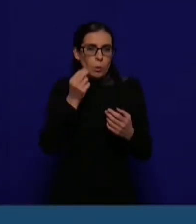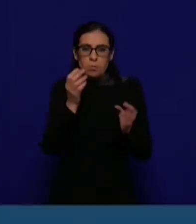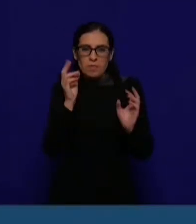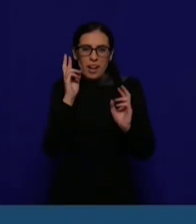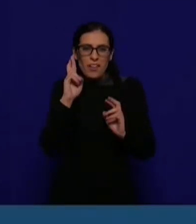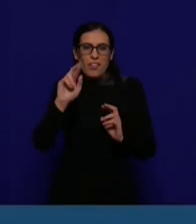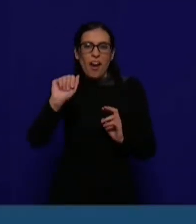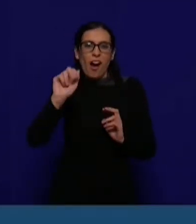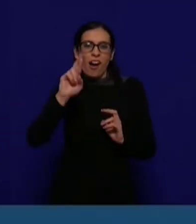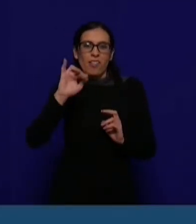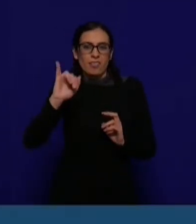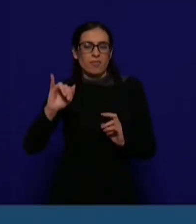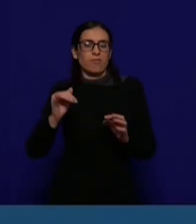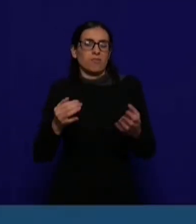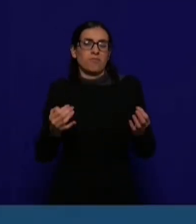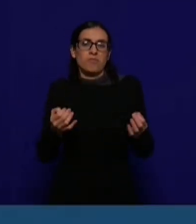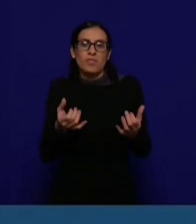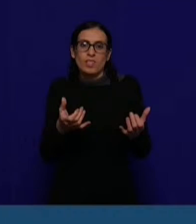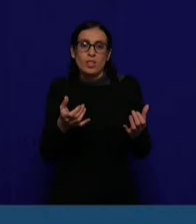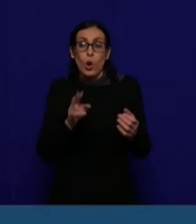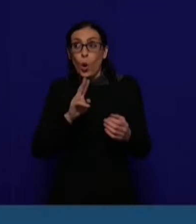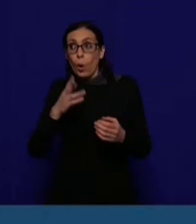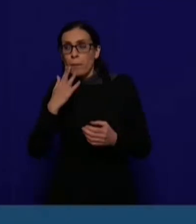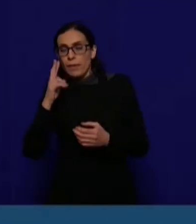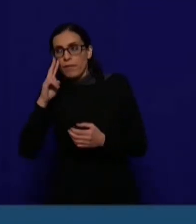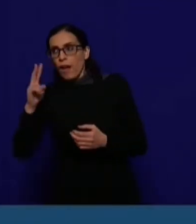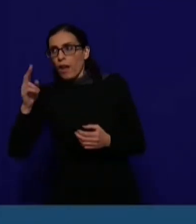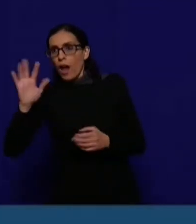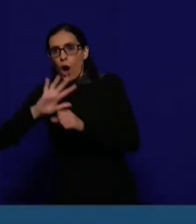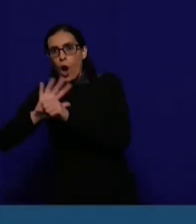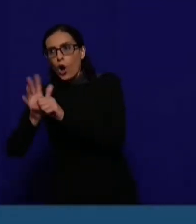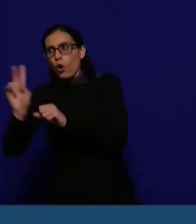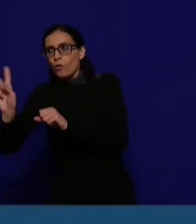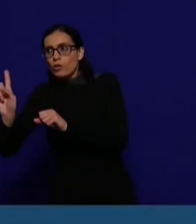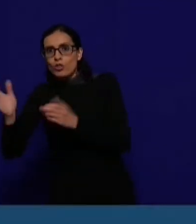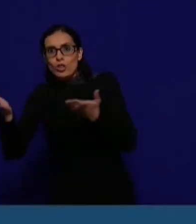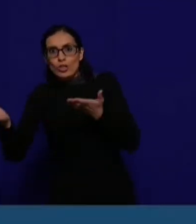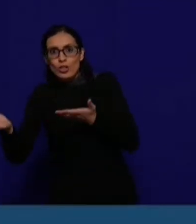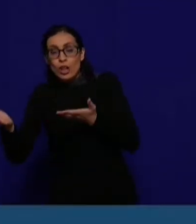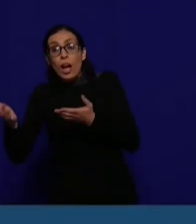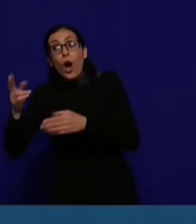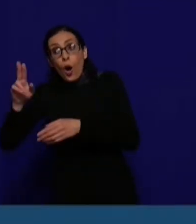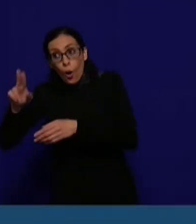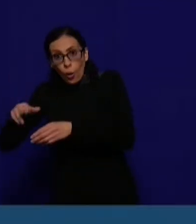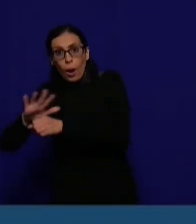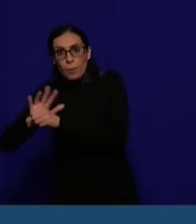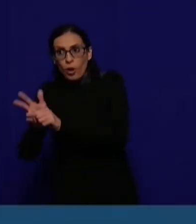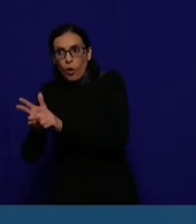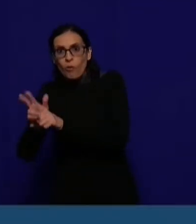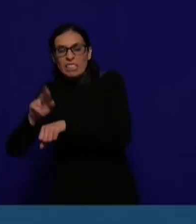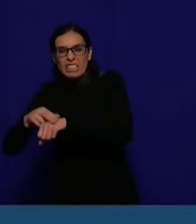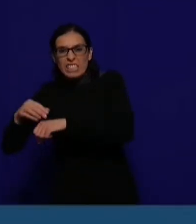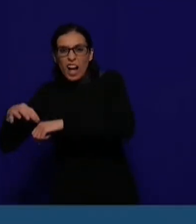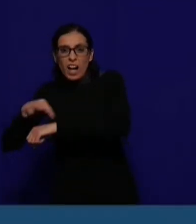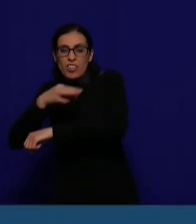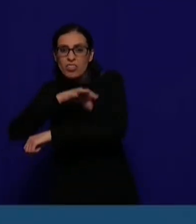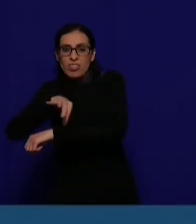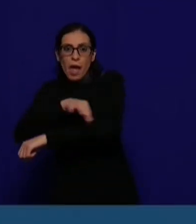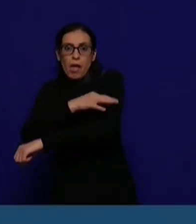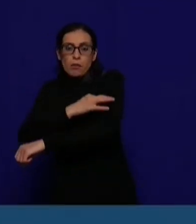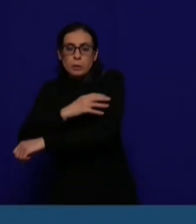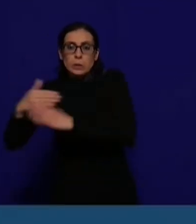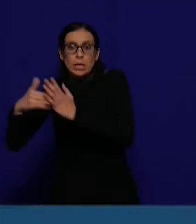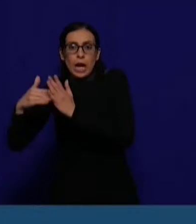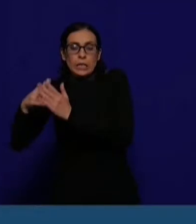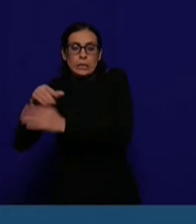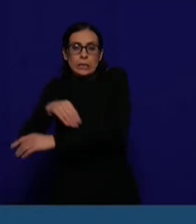tikkonsidra x'jagħmilek il-COVID anke clotting events li jistgħu jiġru anke meta jkollok il-COVID, il-benefiċċju dejjem qiegħed